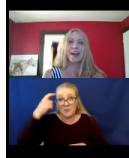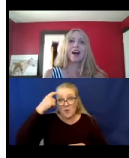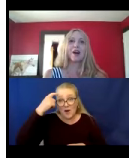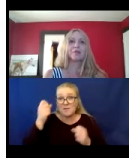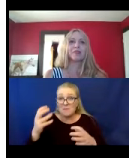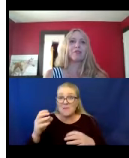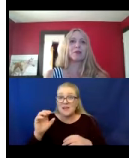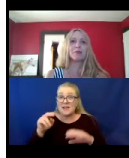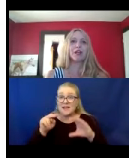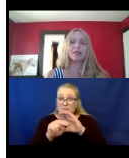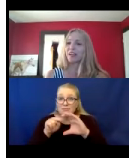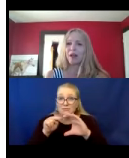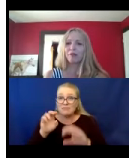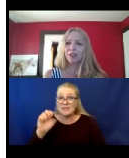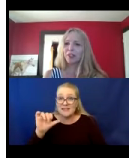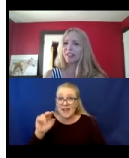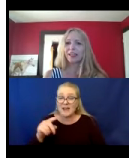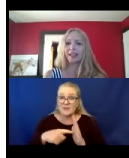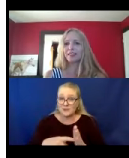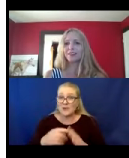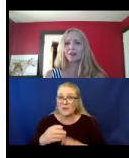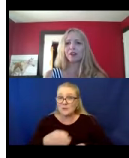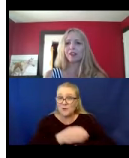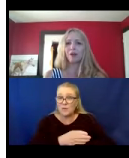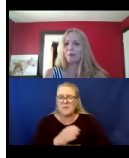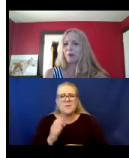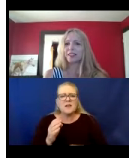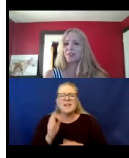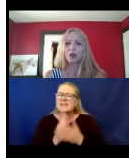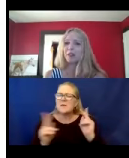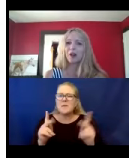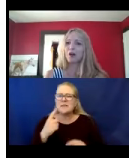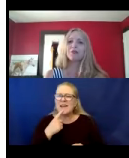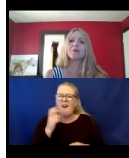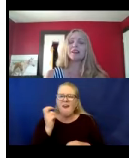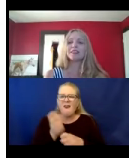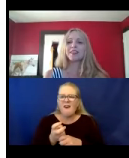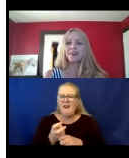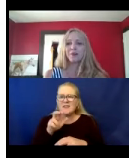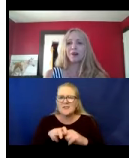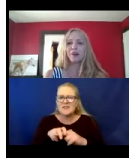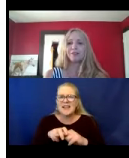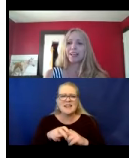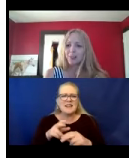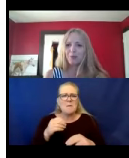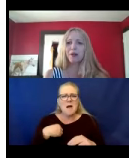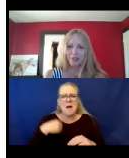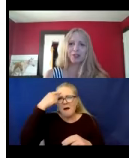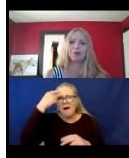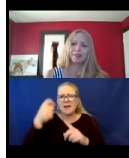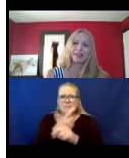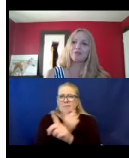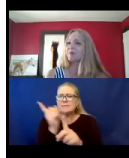that. I've had people tell me, like, I'm not very good at it. I can't sit there very long. My brain is jumping all over the place. Well, that's what